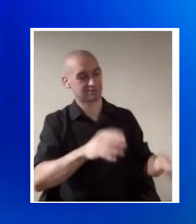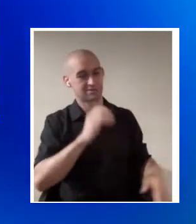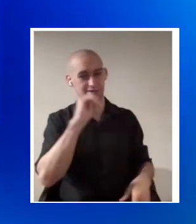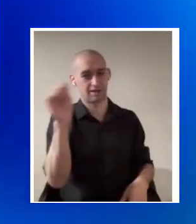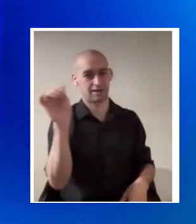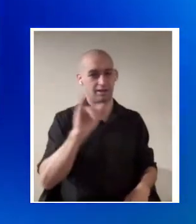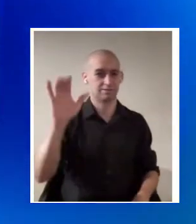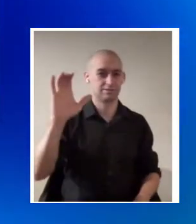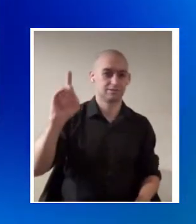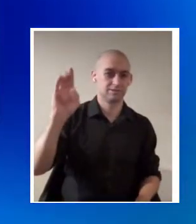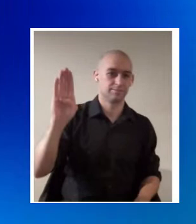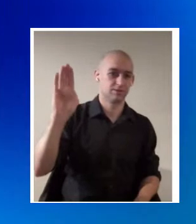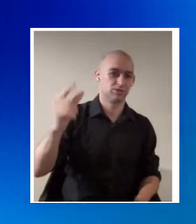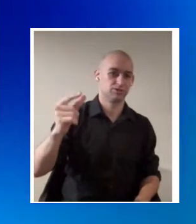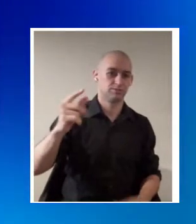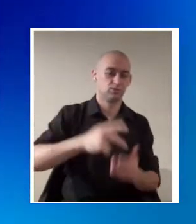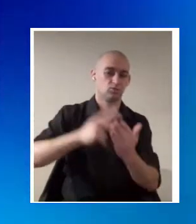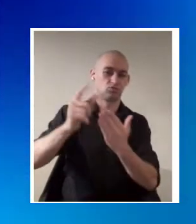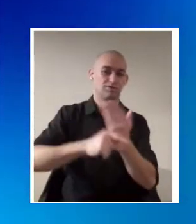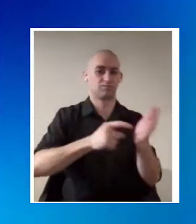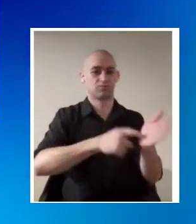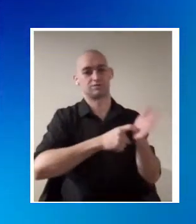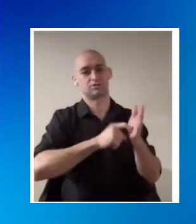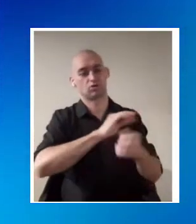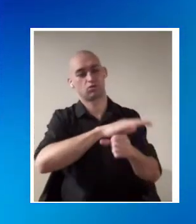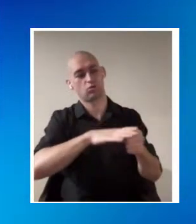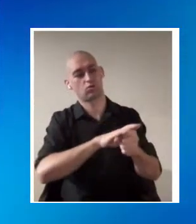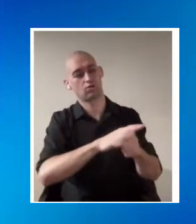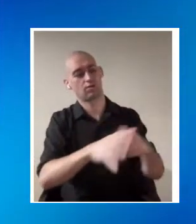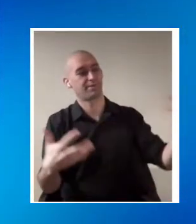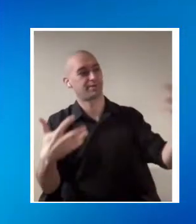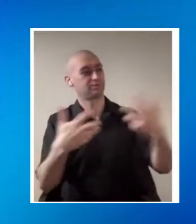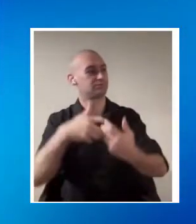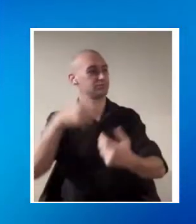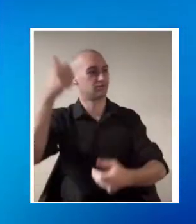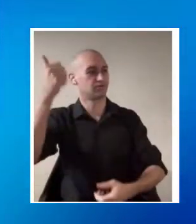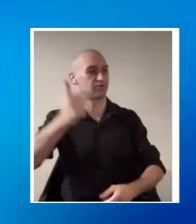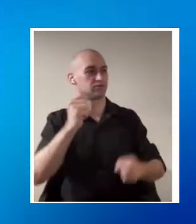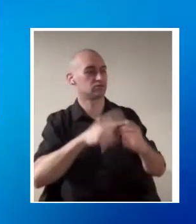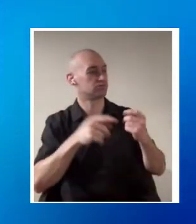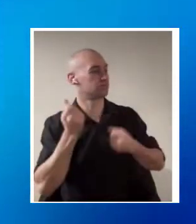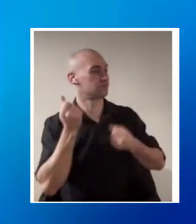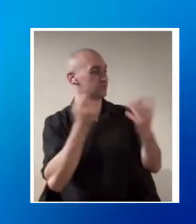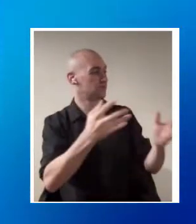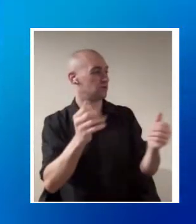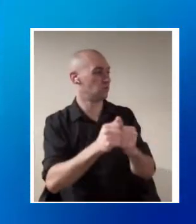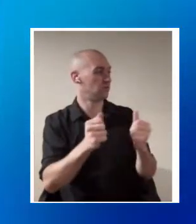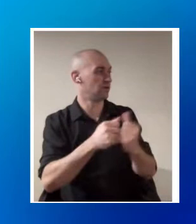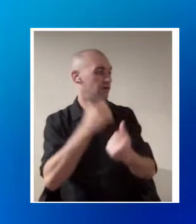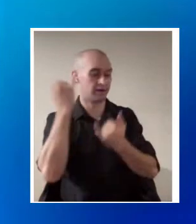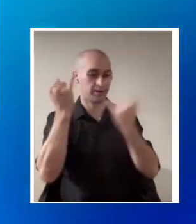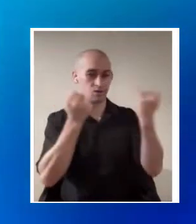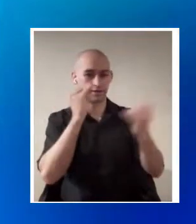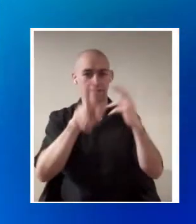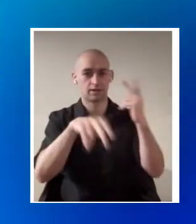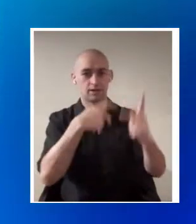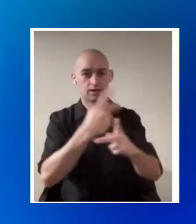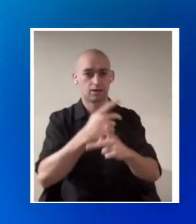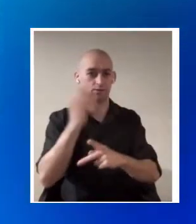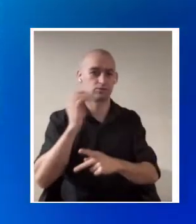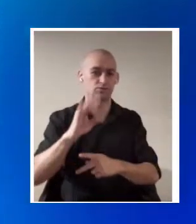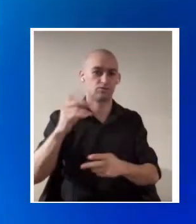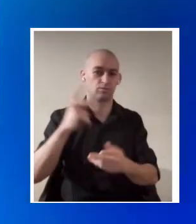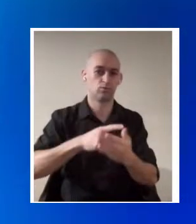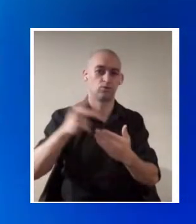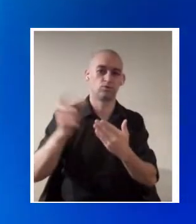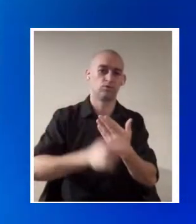it requires a local match of funds. To provide you with an idea of the types of program and projects that are funded with